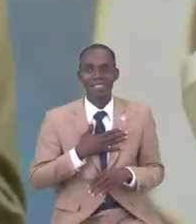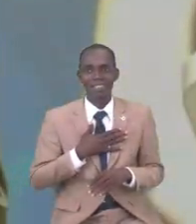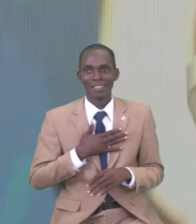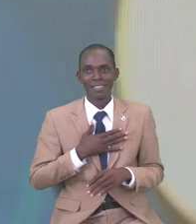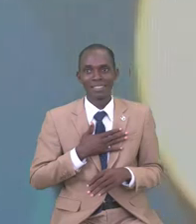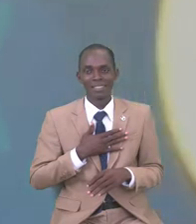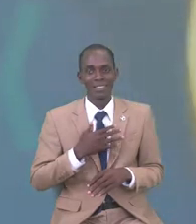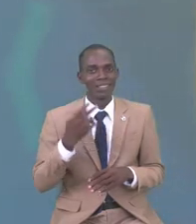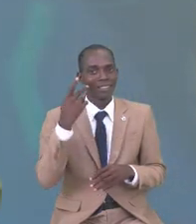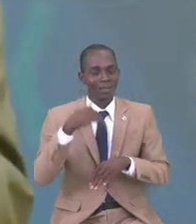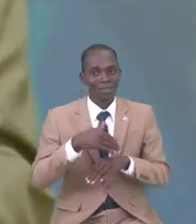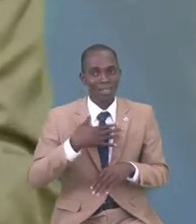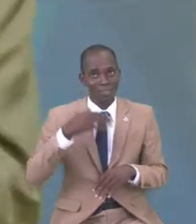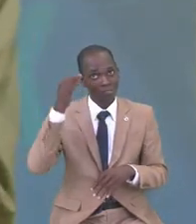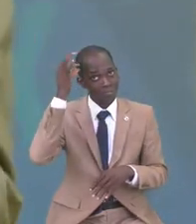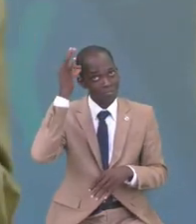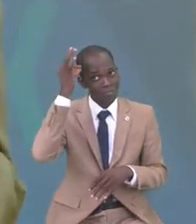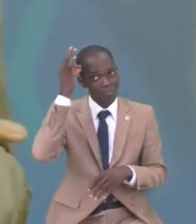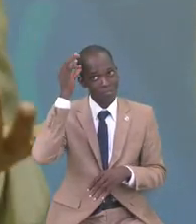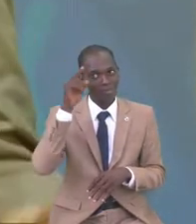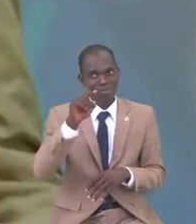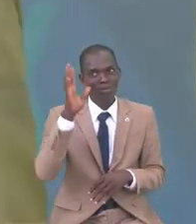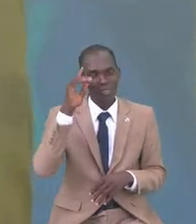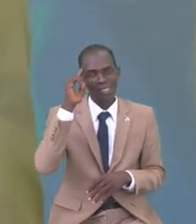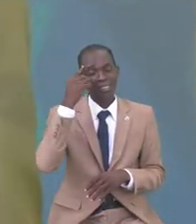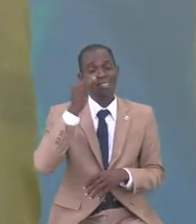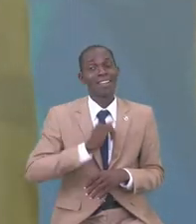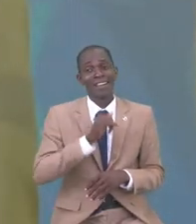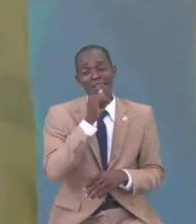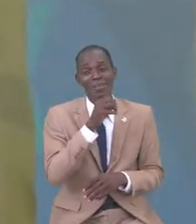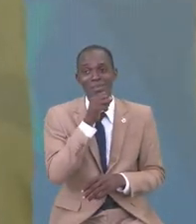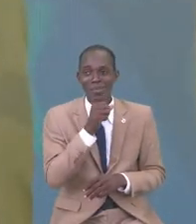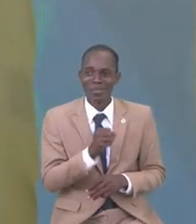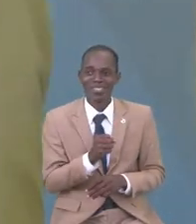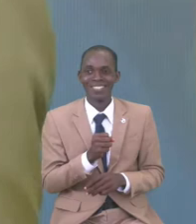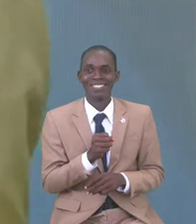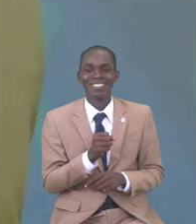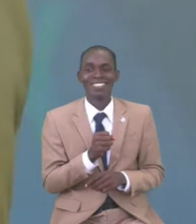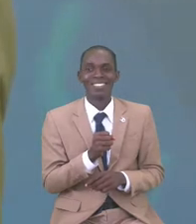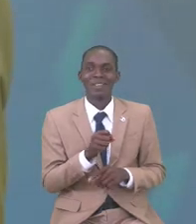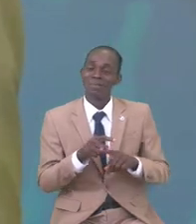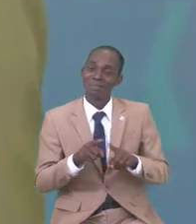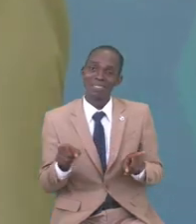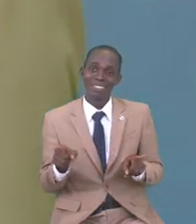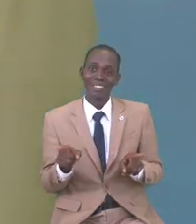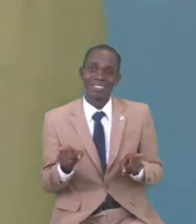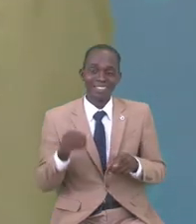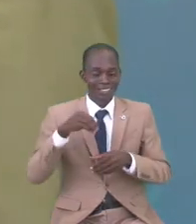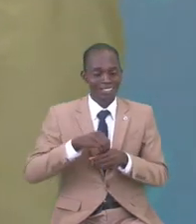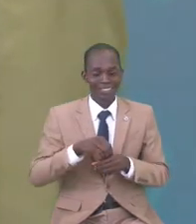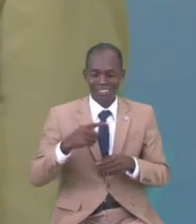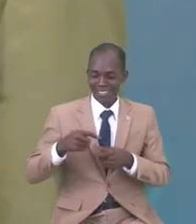my hair, you'll think I'm old. But you know, in the